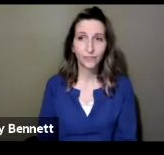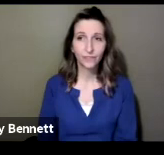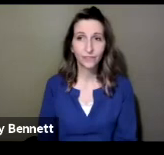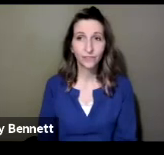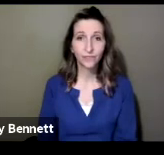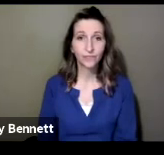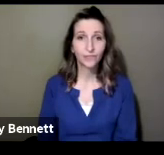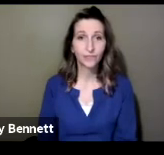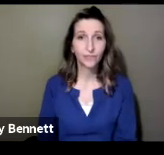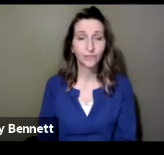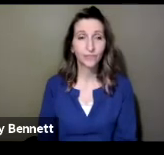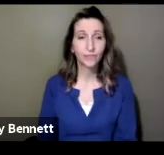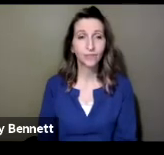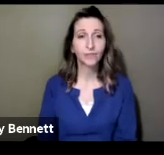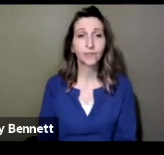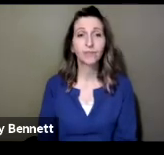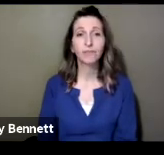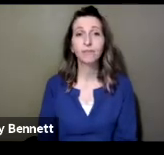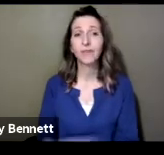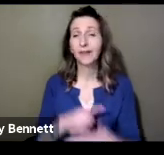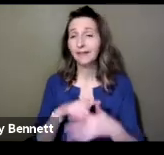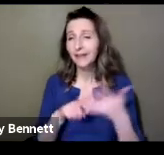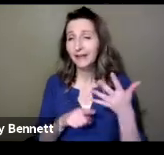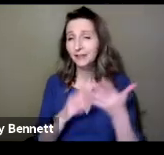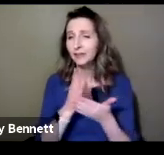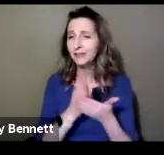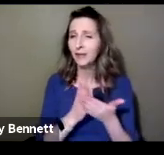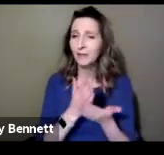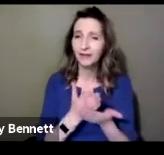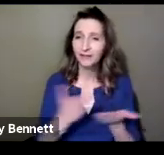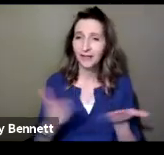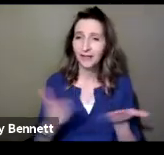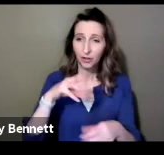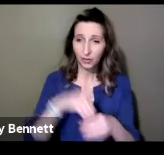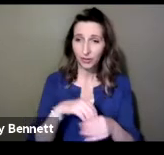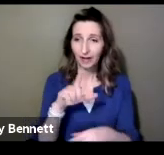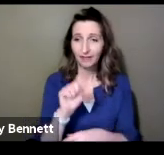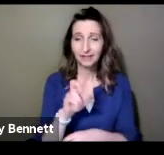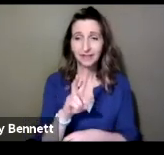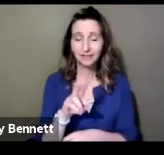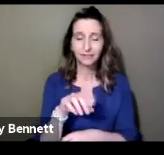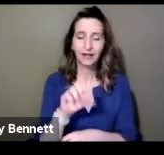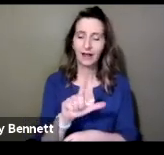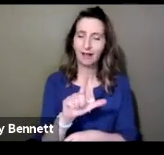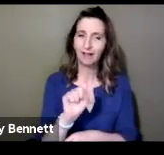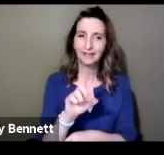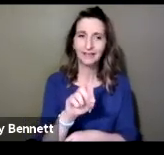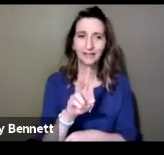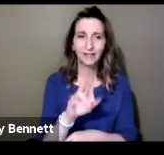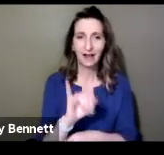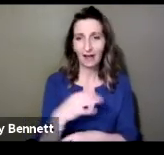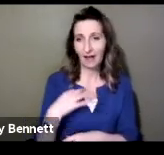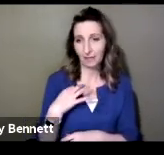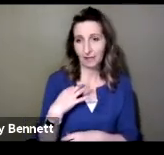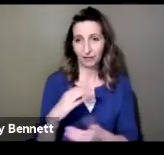These are the different papers and applications that is included in the LSDVI application packet. We have the